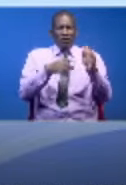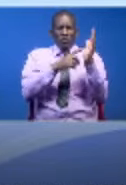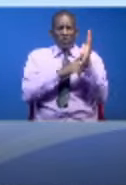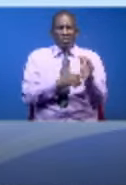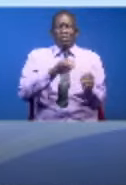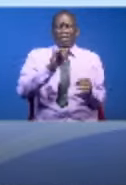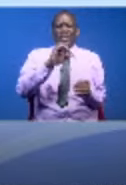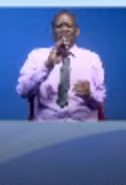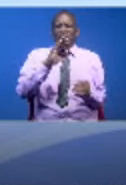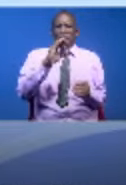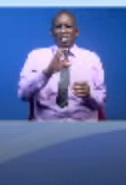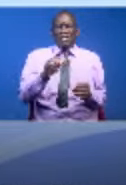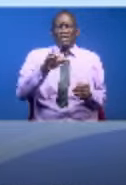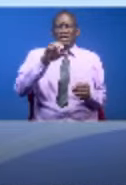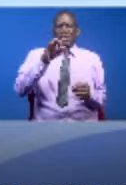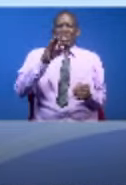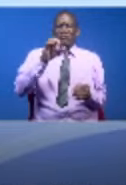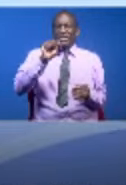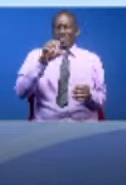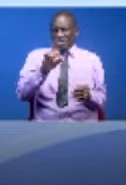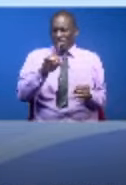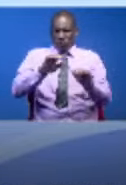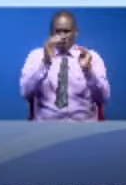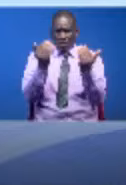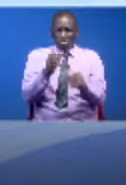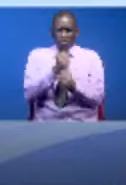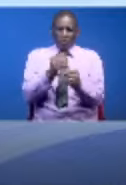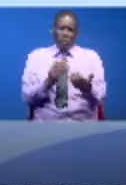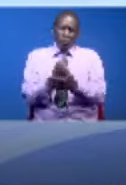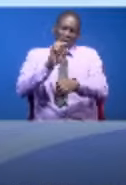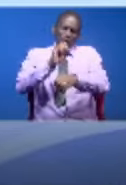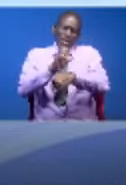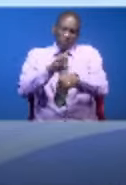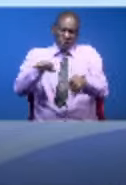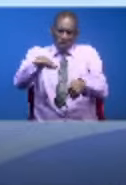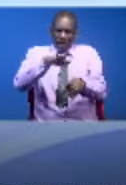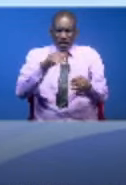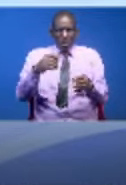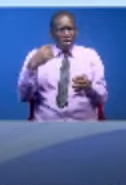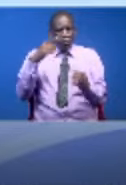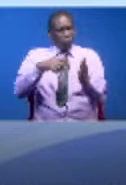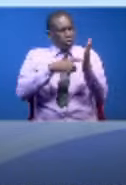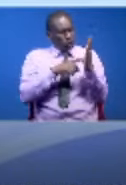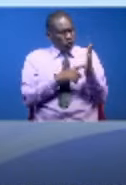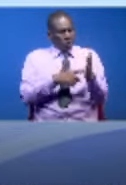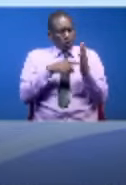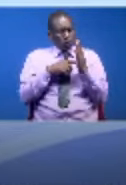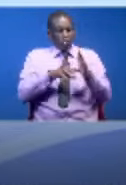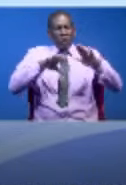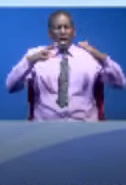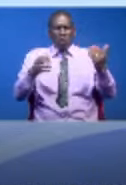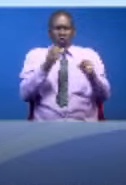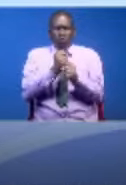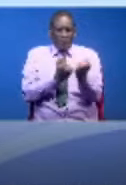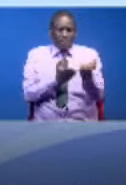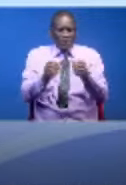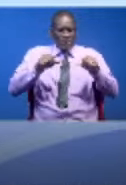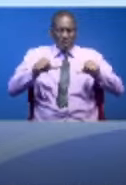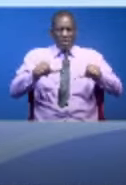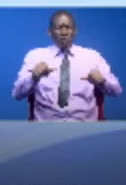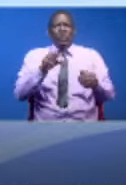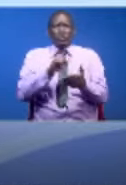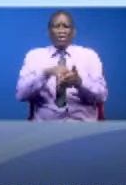world, FSDs of the world, to ensure that that advisory part in terms of showcasing how to make businesses sustainable so that they